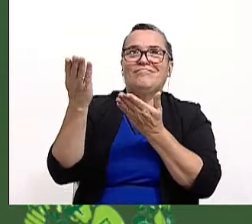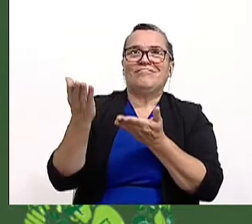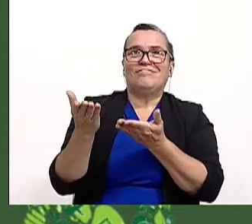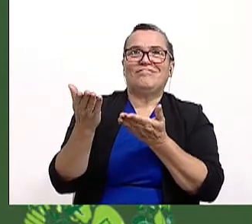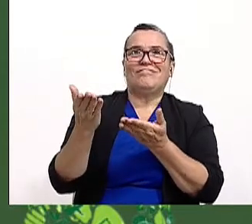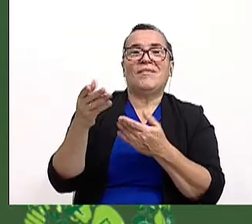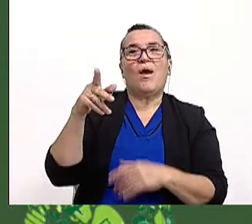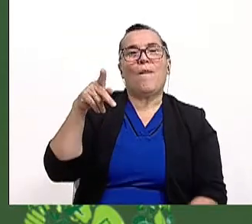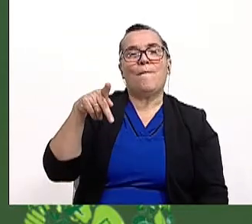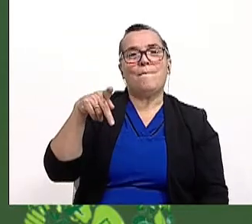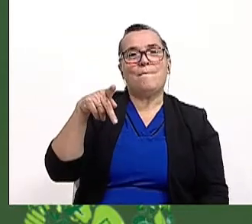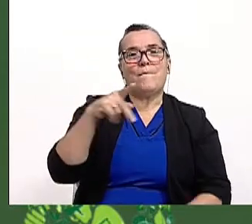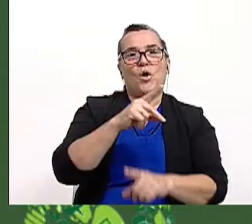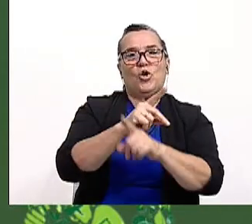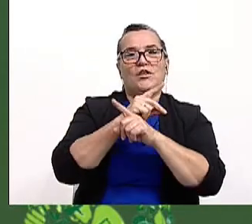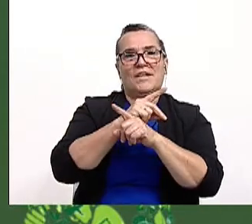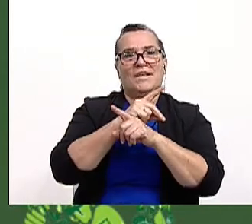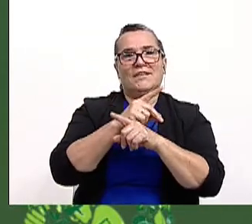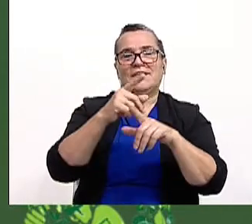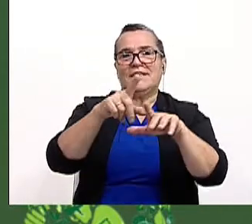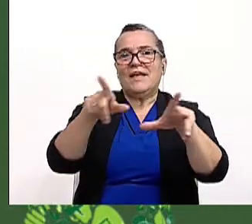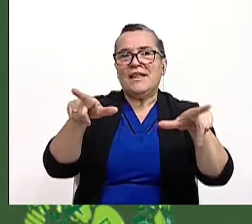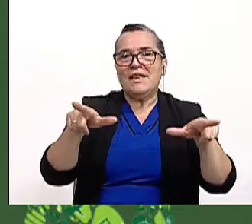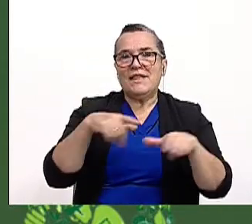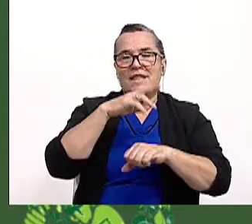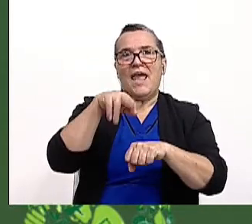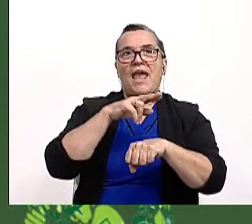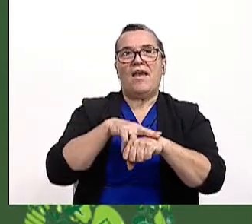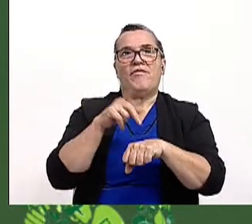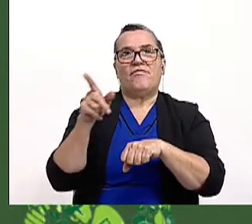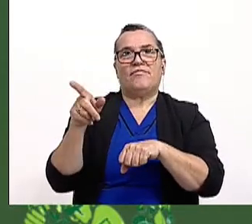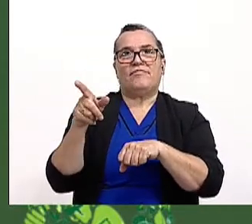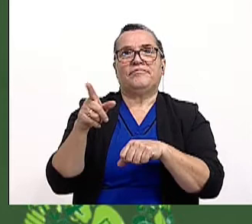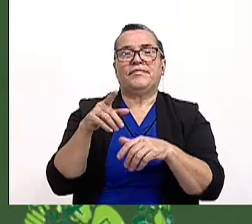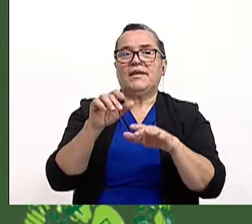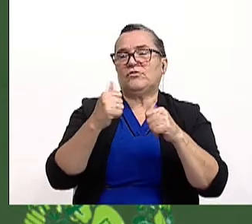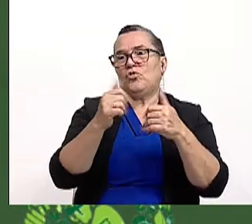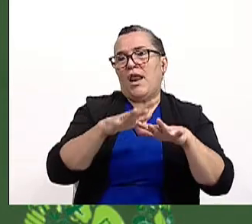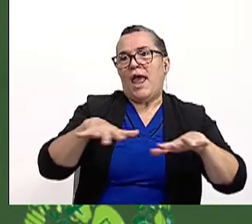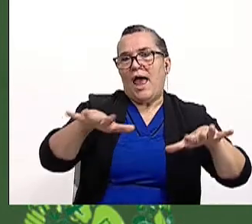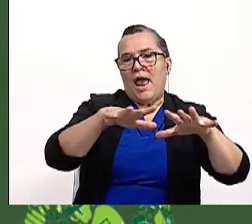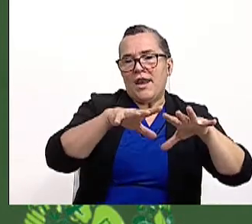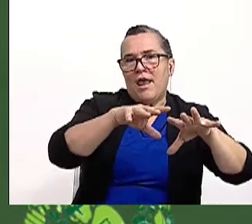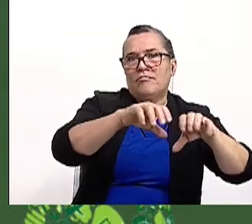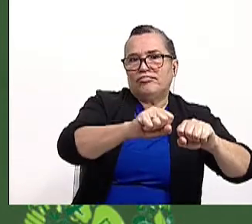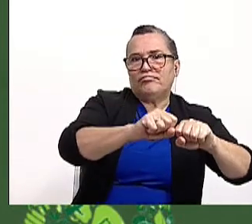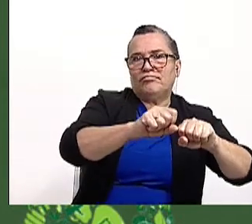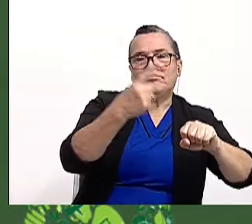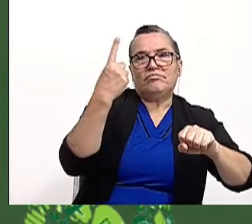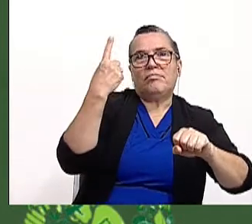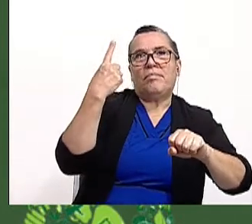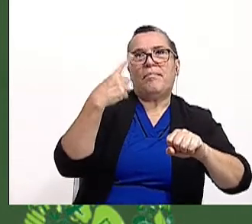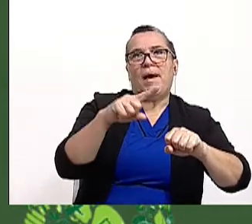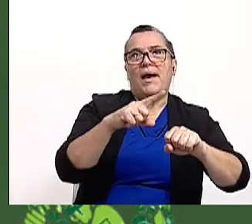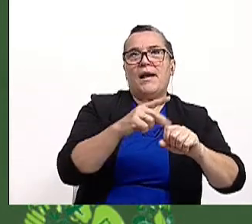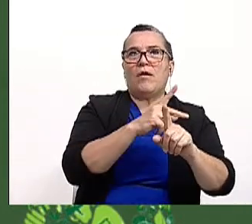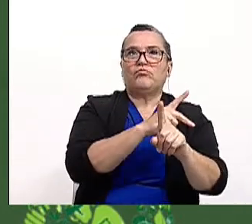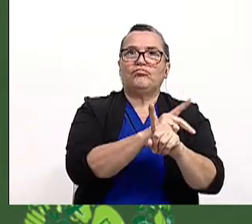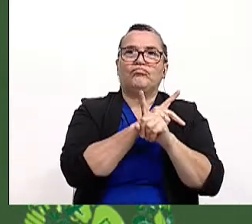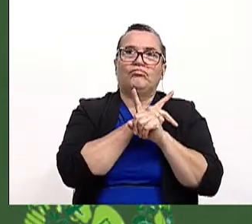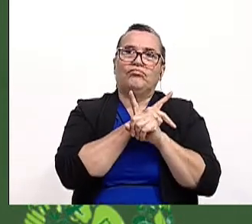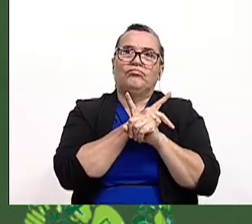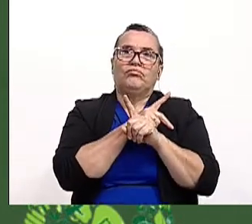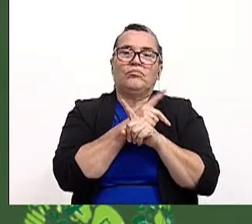land. It is an area designated as important and protected because of